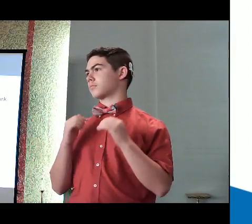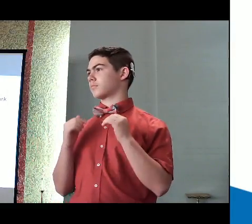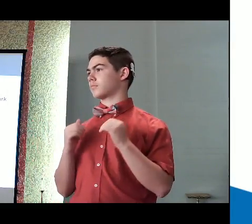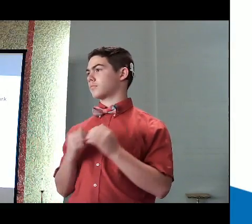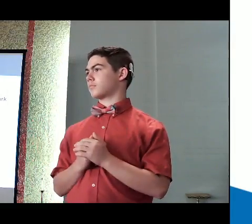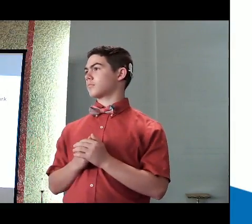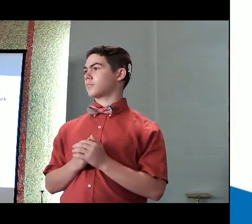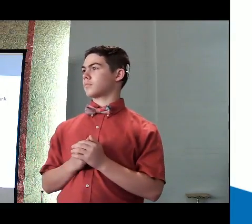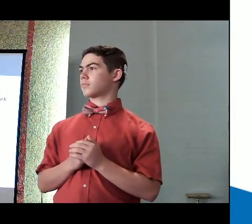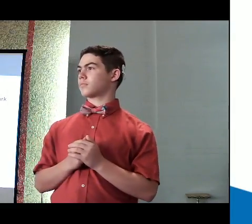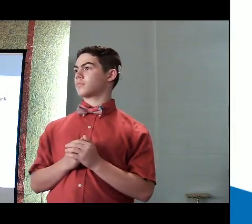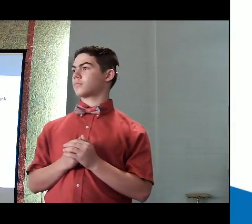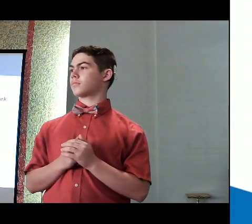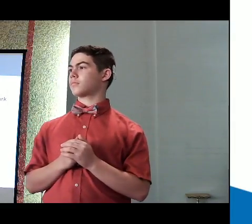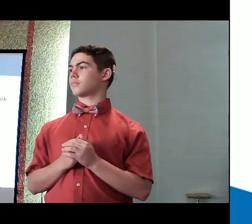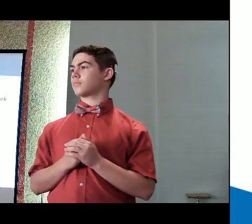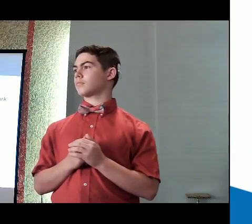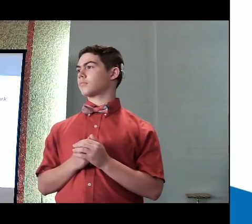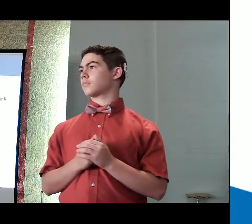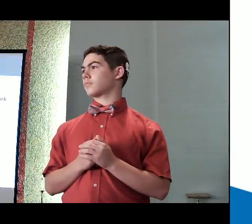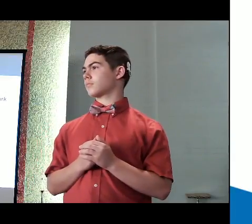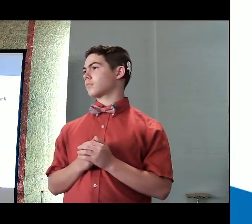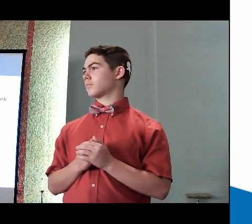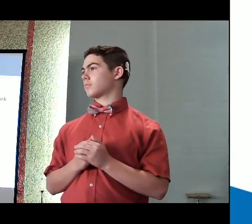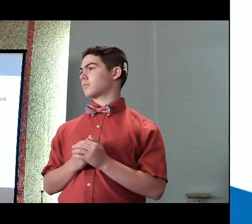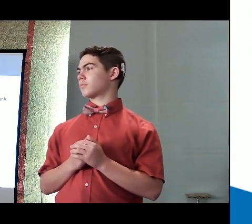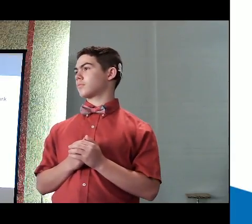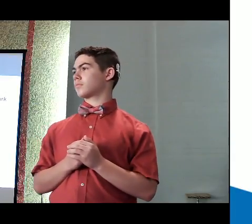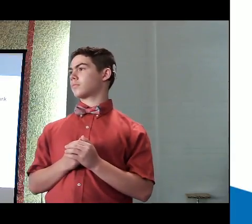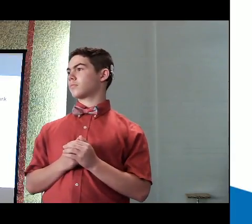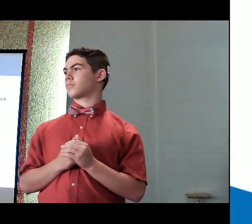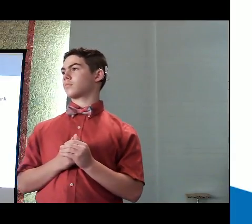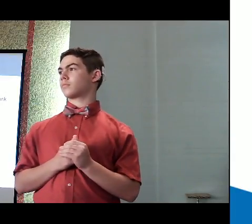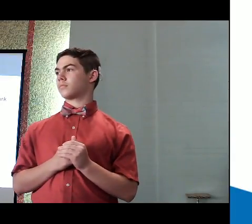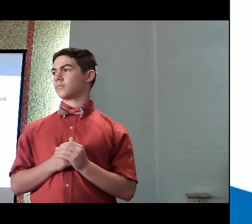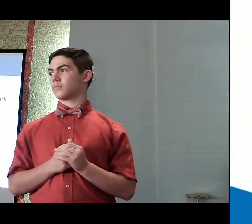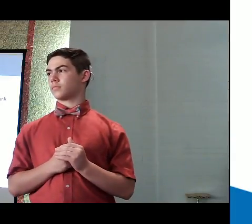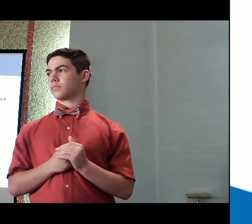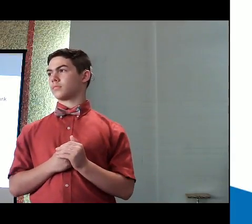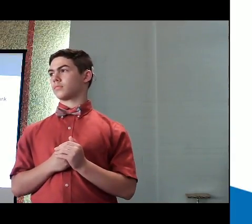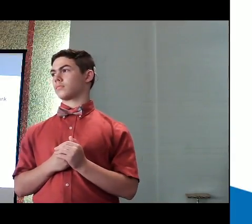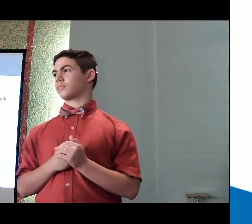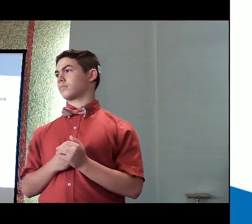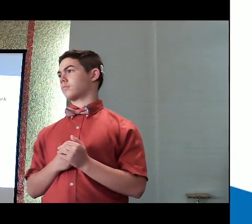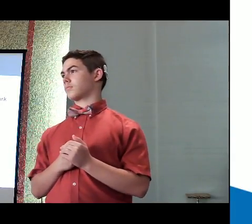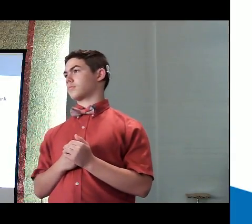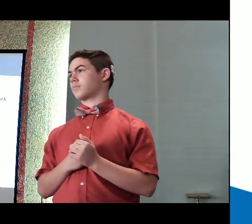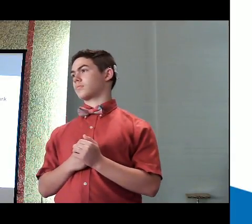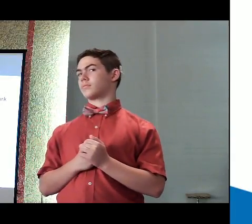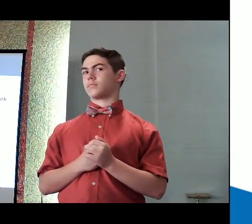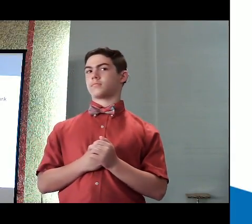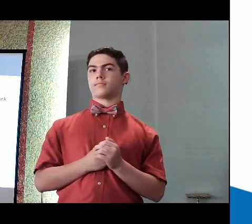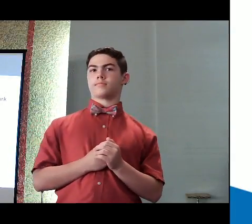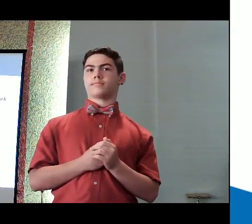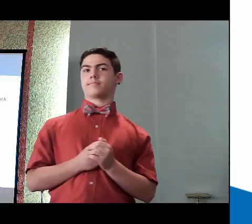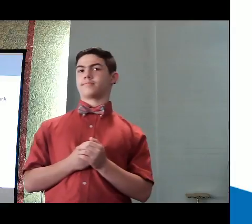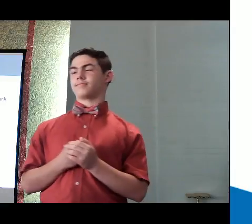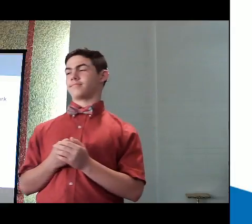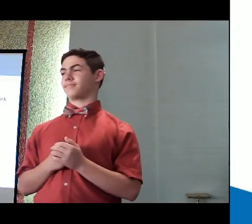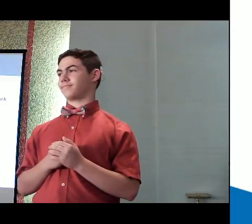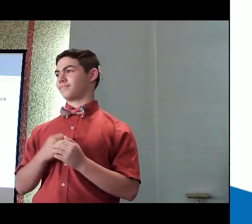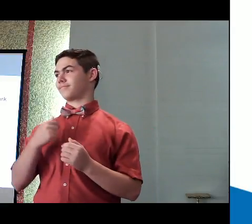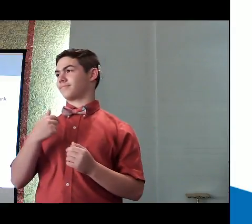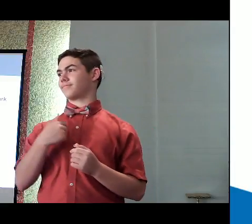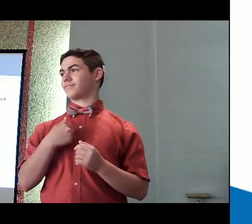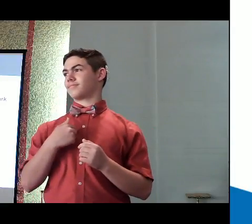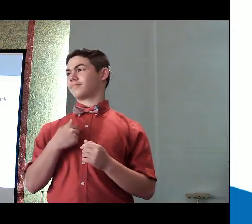copy, I have some printed copies. I know some of the younger people that are serving don't have phones and stuff like that, so I have some printed copies for you guys. So I'll be right over there,